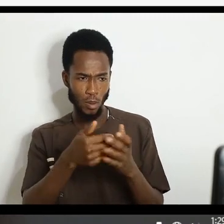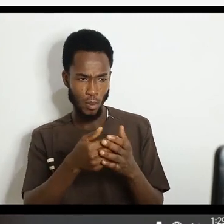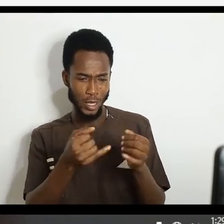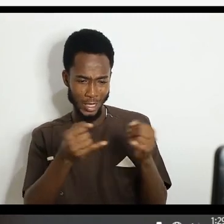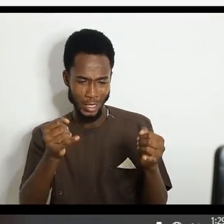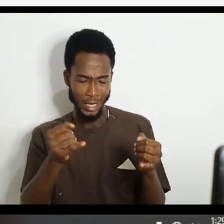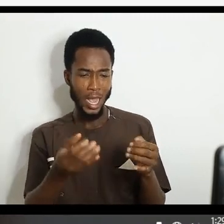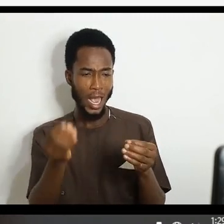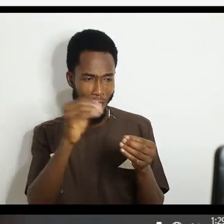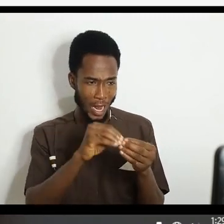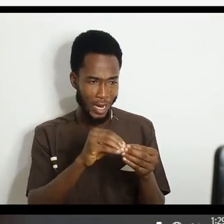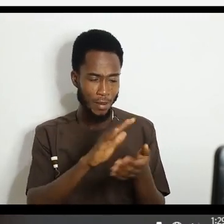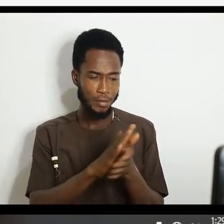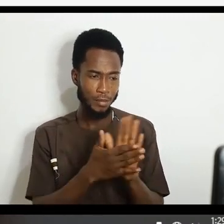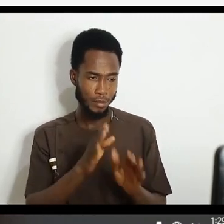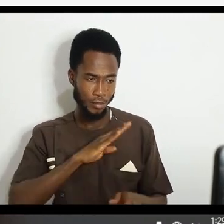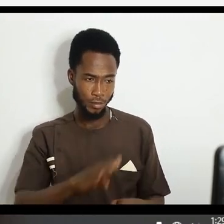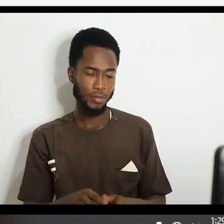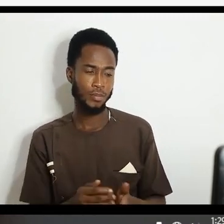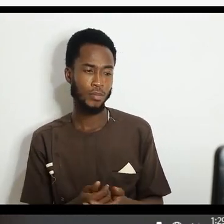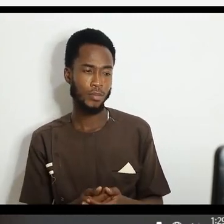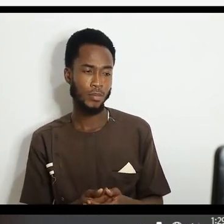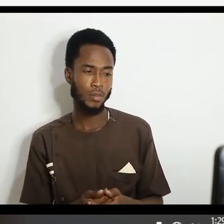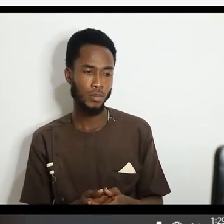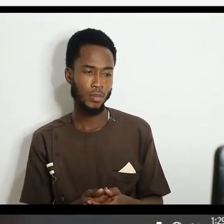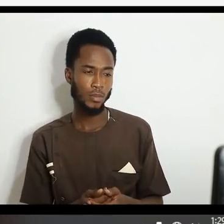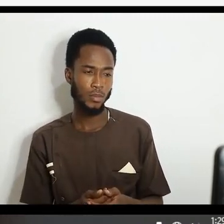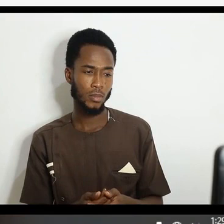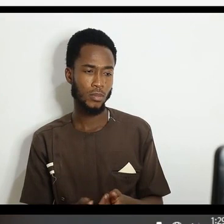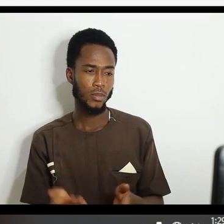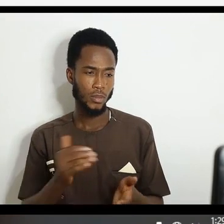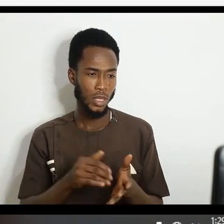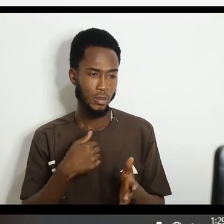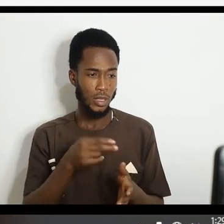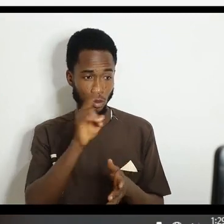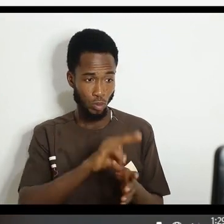done. Also apply it by using this